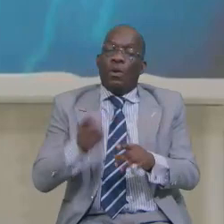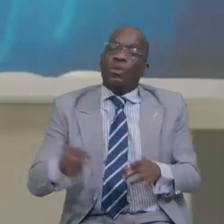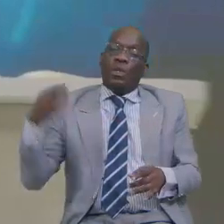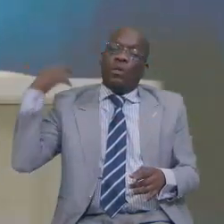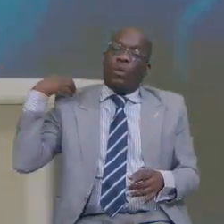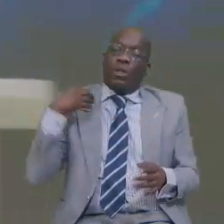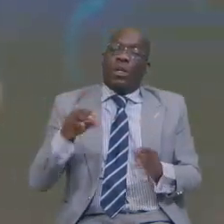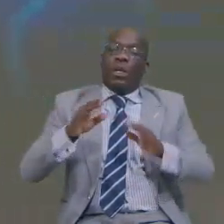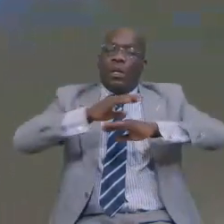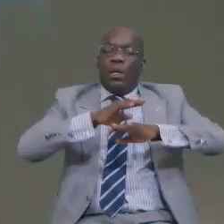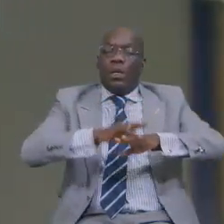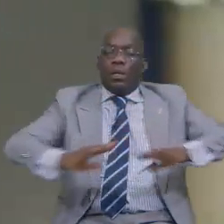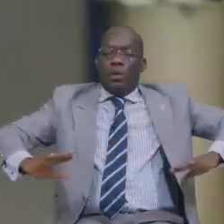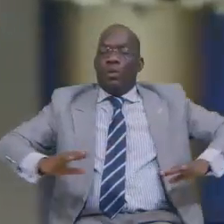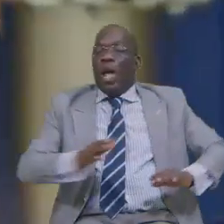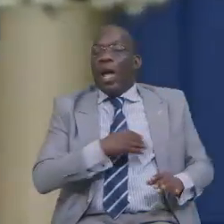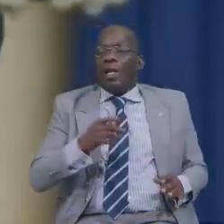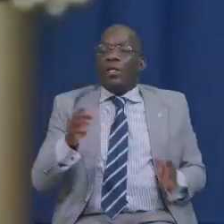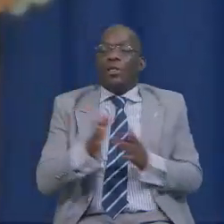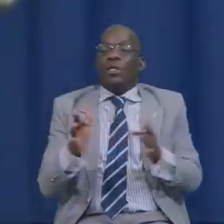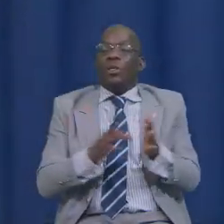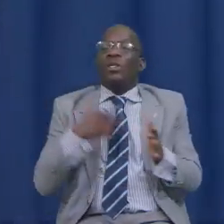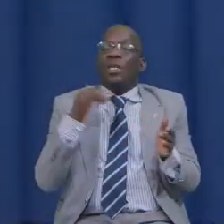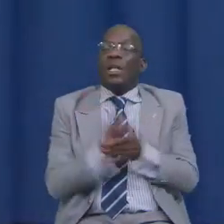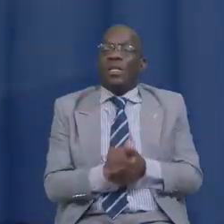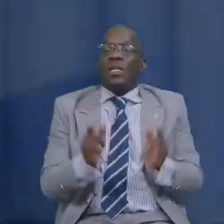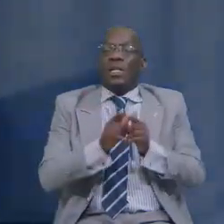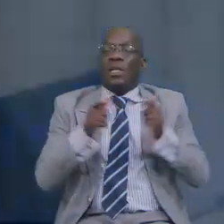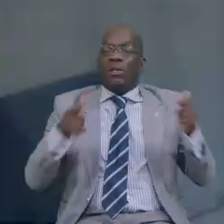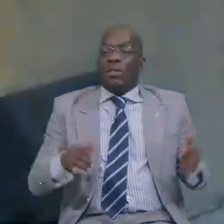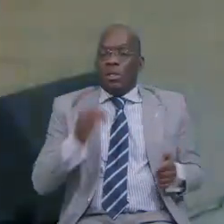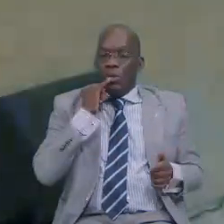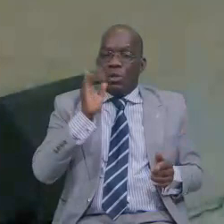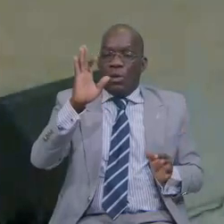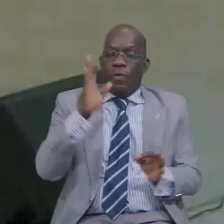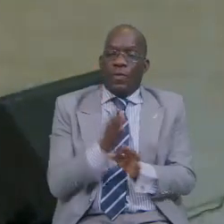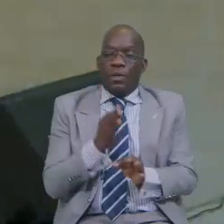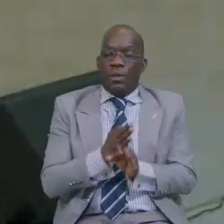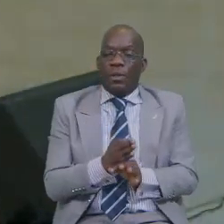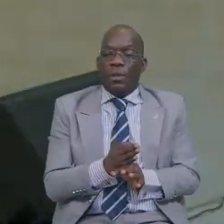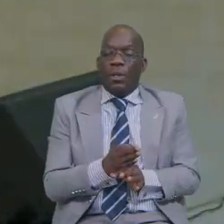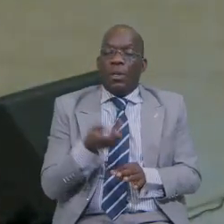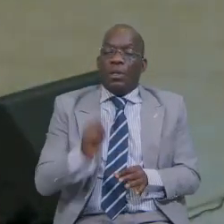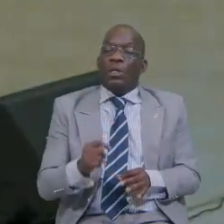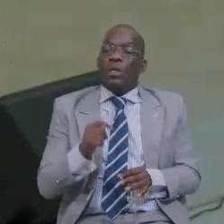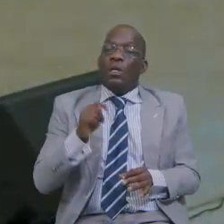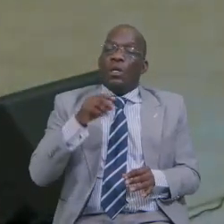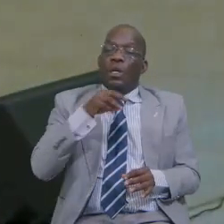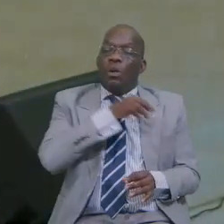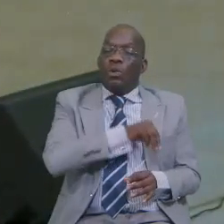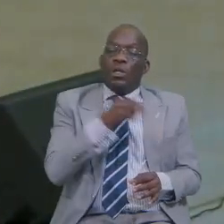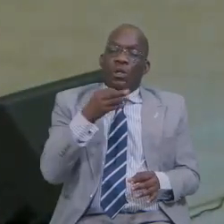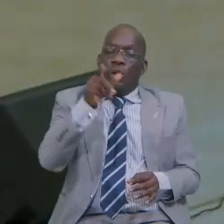she received the blessing. The ministry of Christ was just for Israel, and then for the